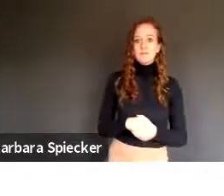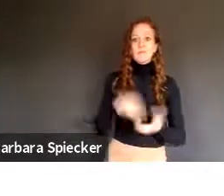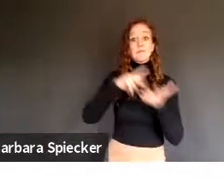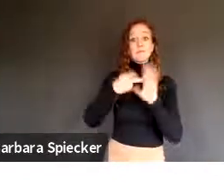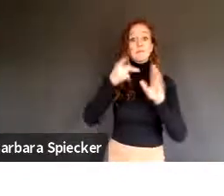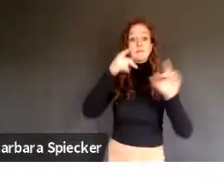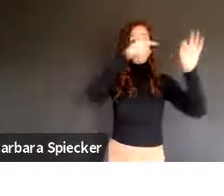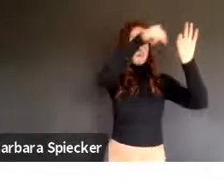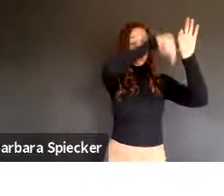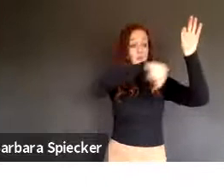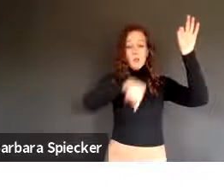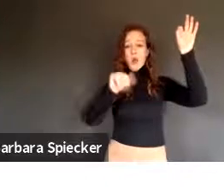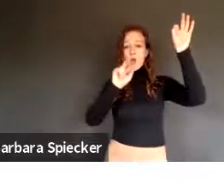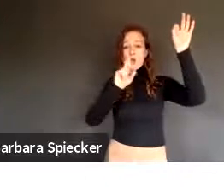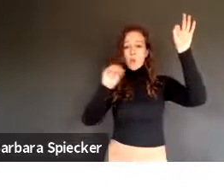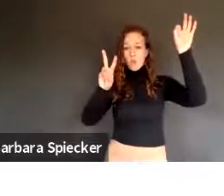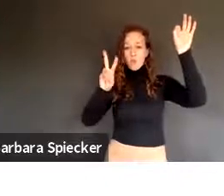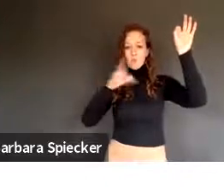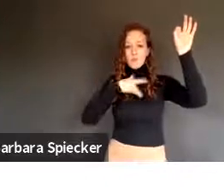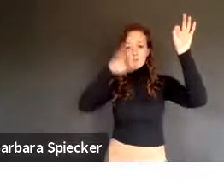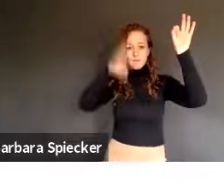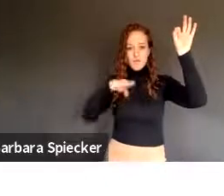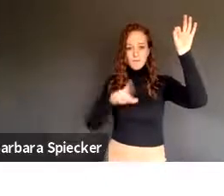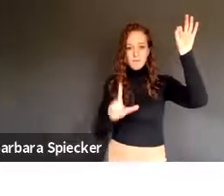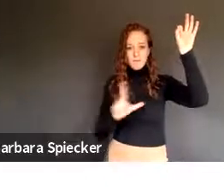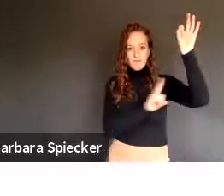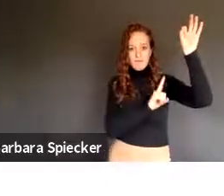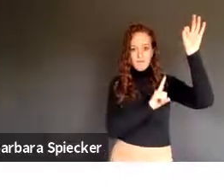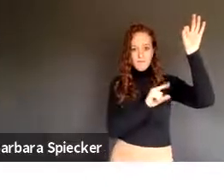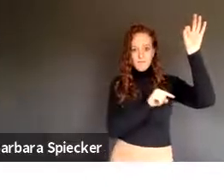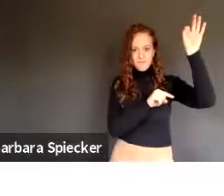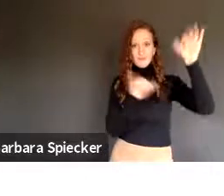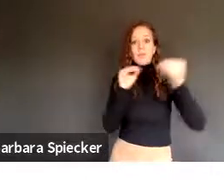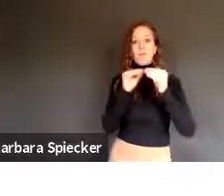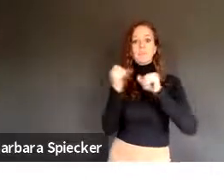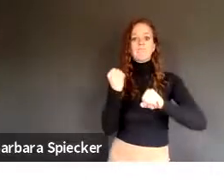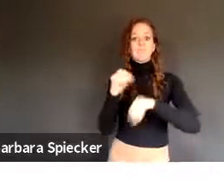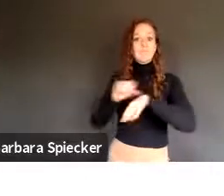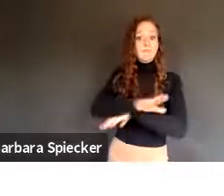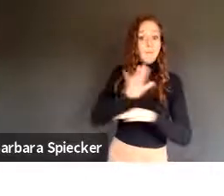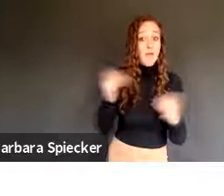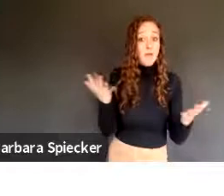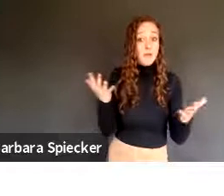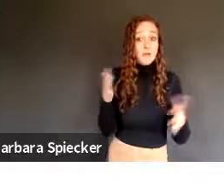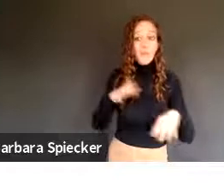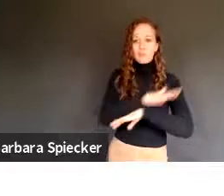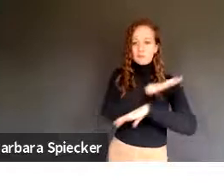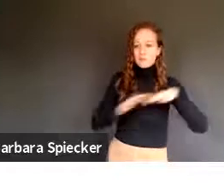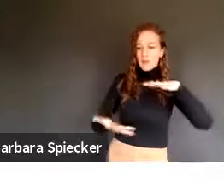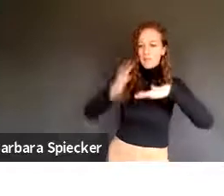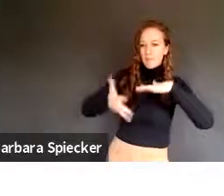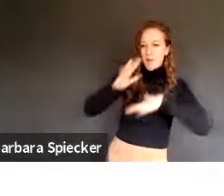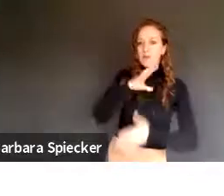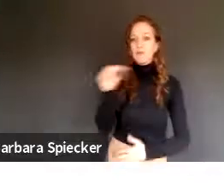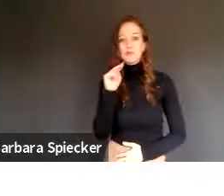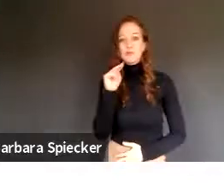2018 as 2016, they were more strongly influenced by coastal upwelling and dissolved inorganic nitrogen. And that was the blue dots